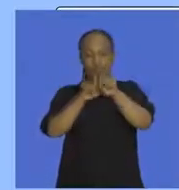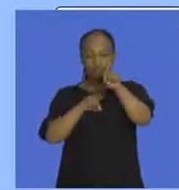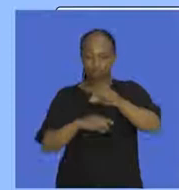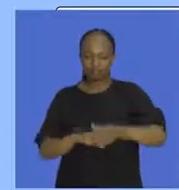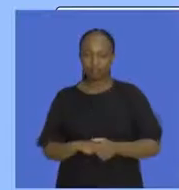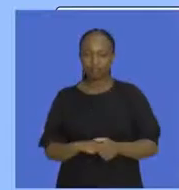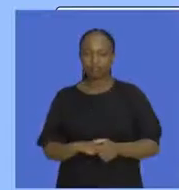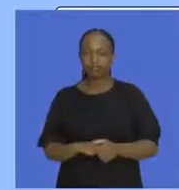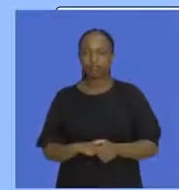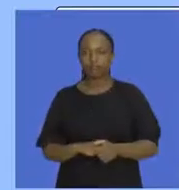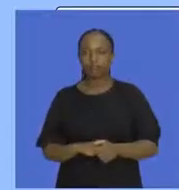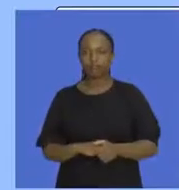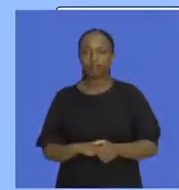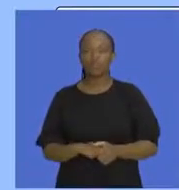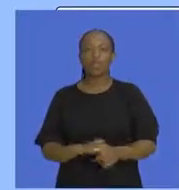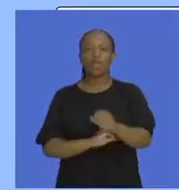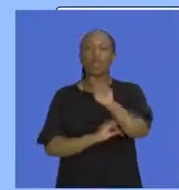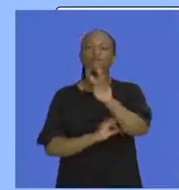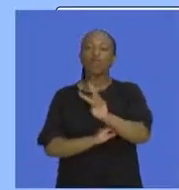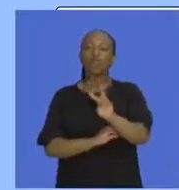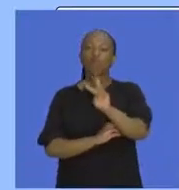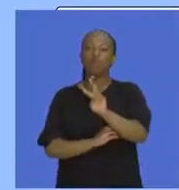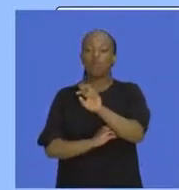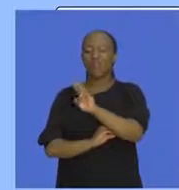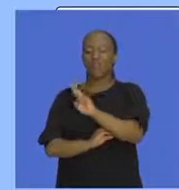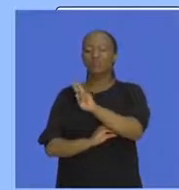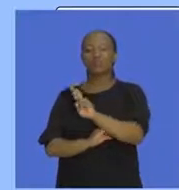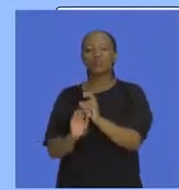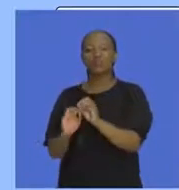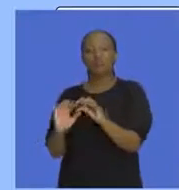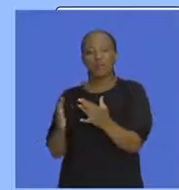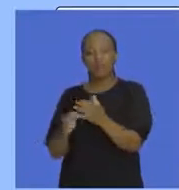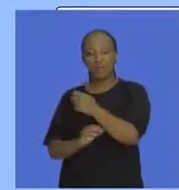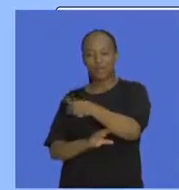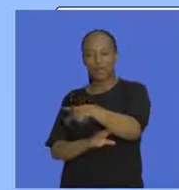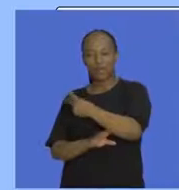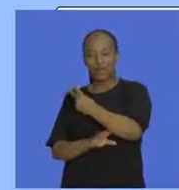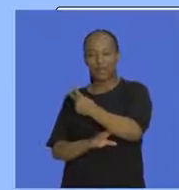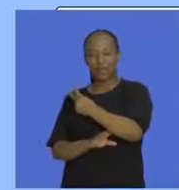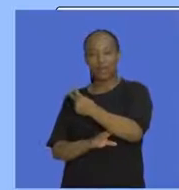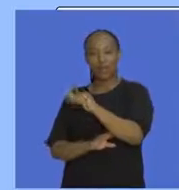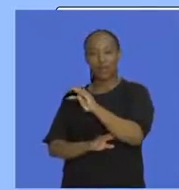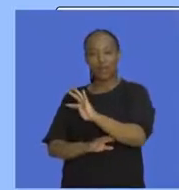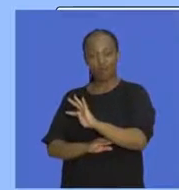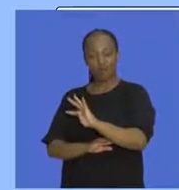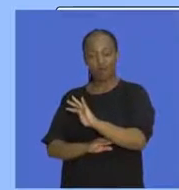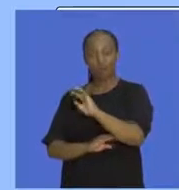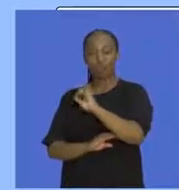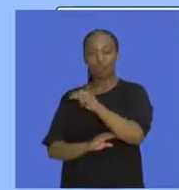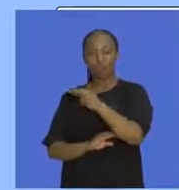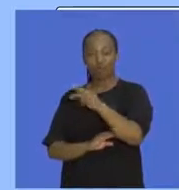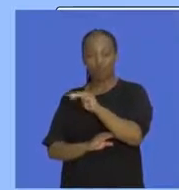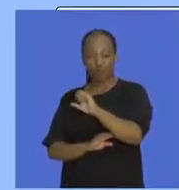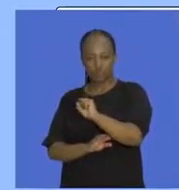that. Then how about the voltage across R2? R2 is double R1, okay? So R2 is 4